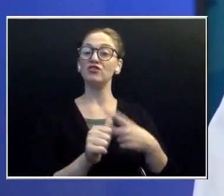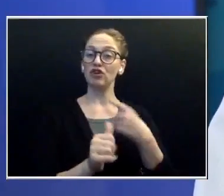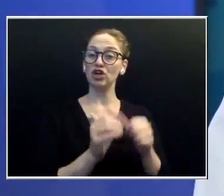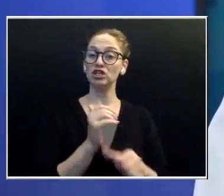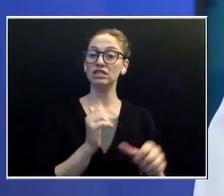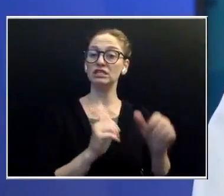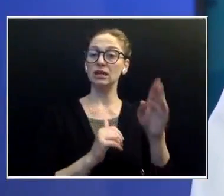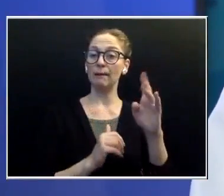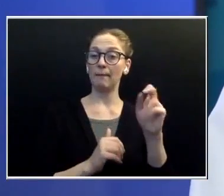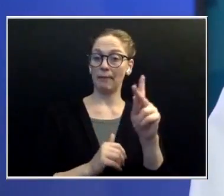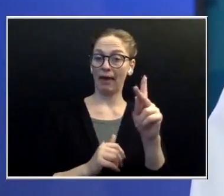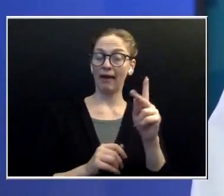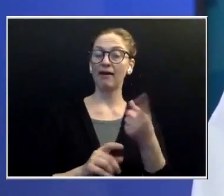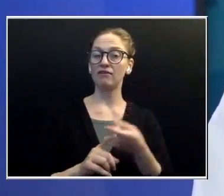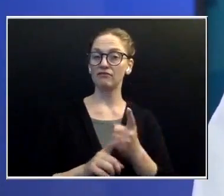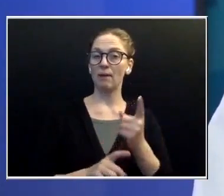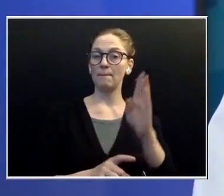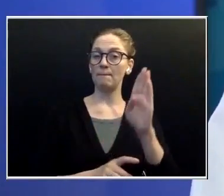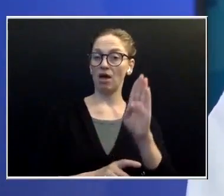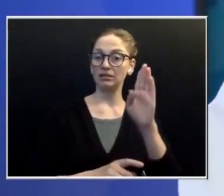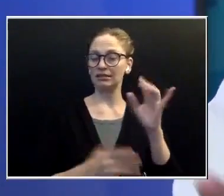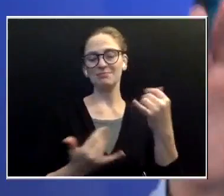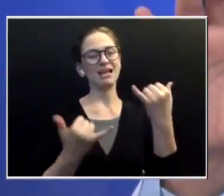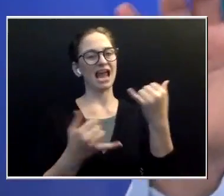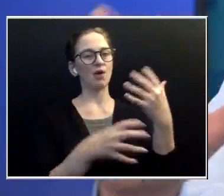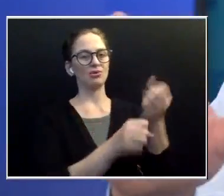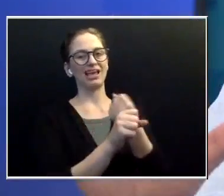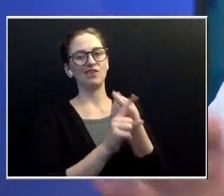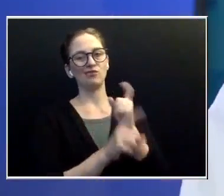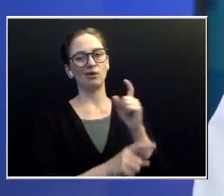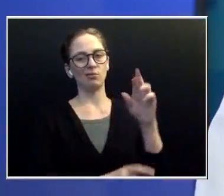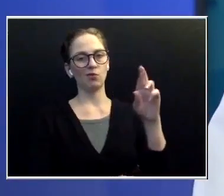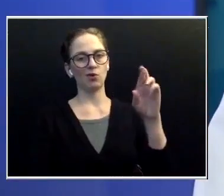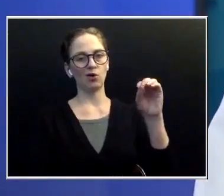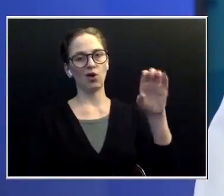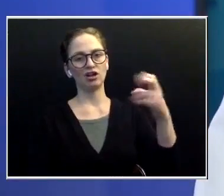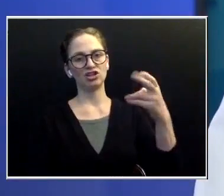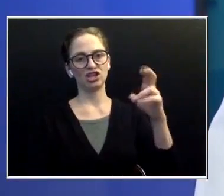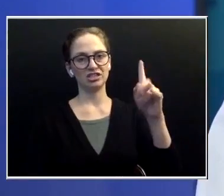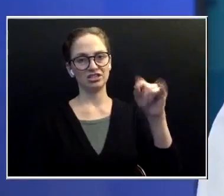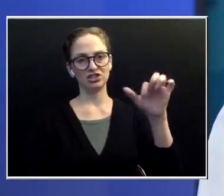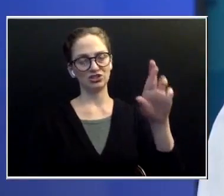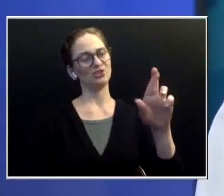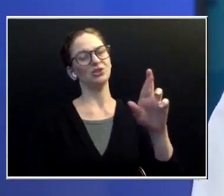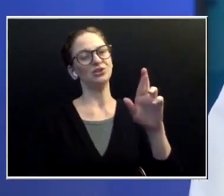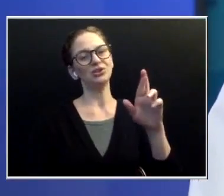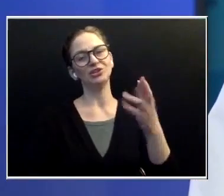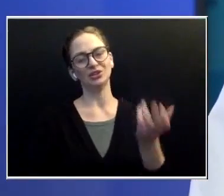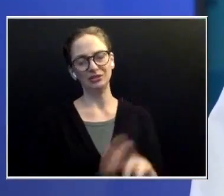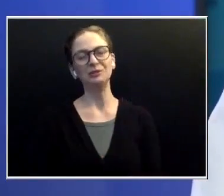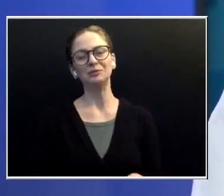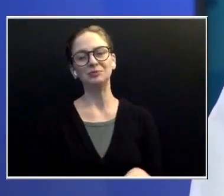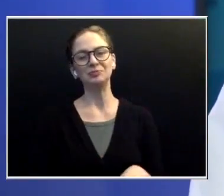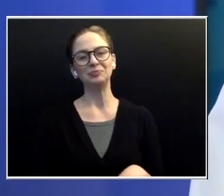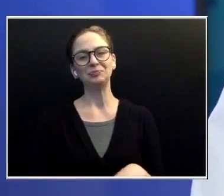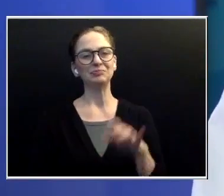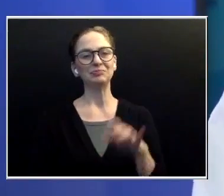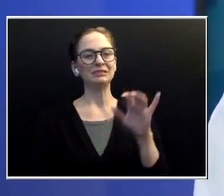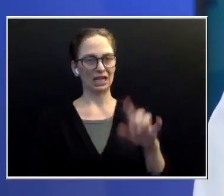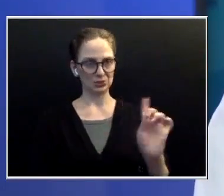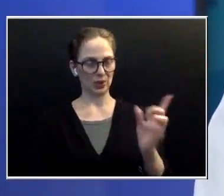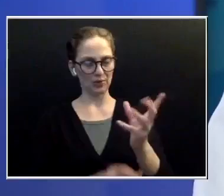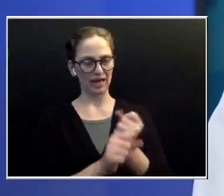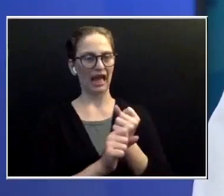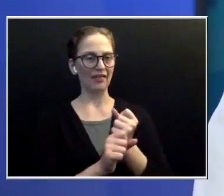samples from Rochester. So there is the database in there. Actually, this is where we get our our stool, as I said, stool samples. So, but to mention actually, we talk about the